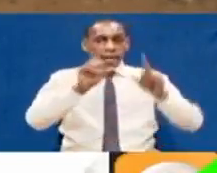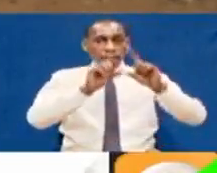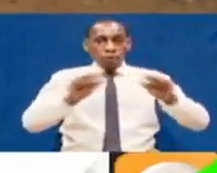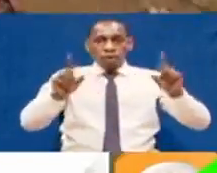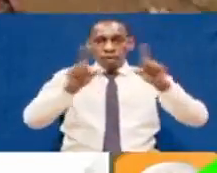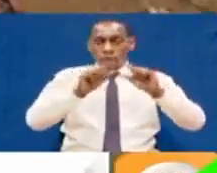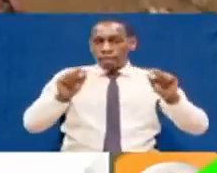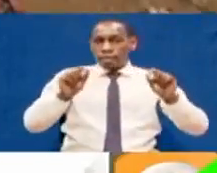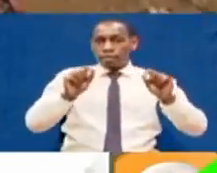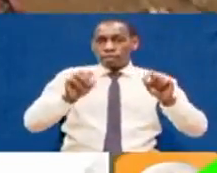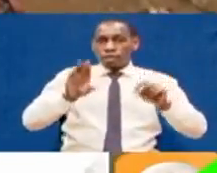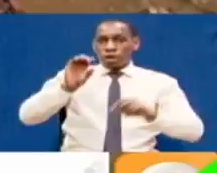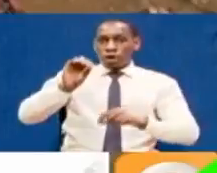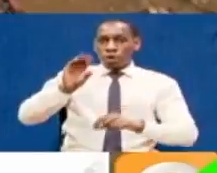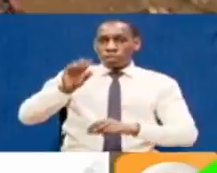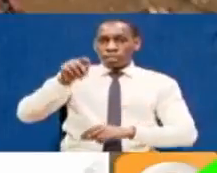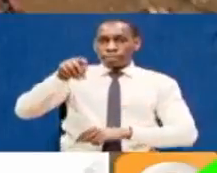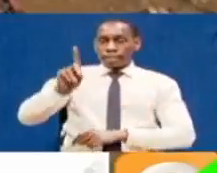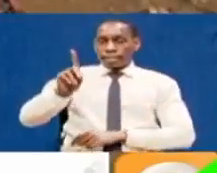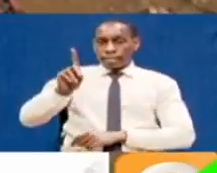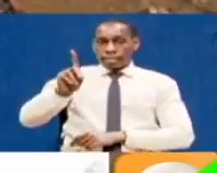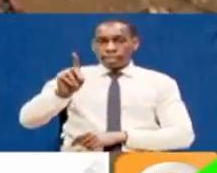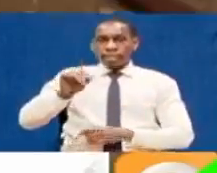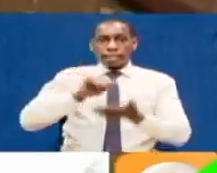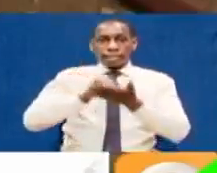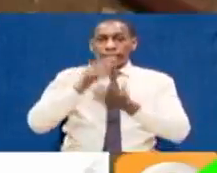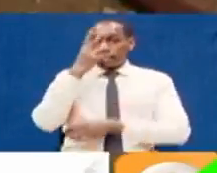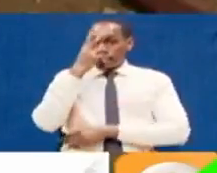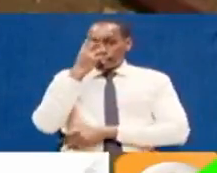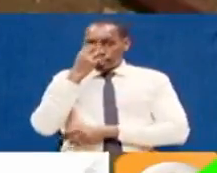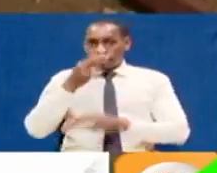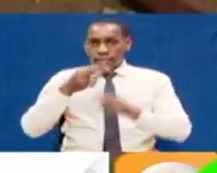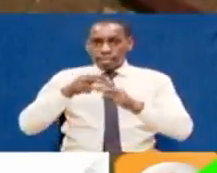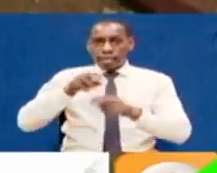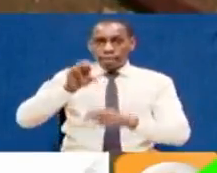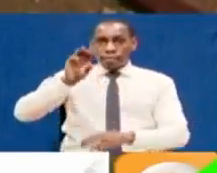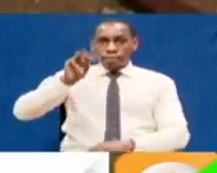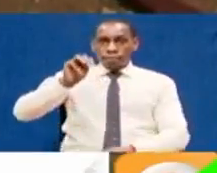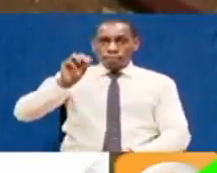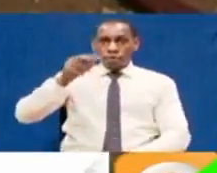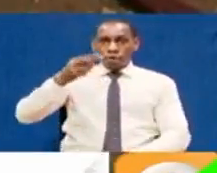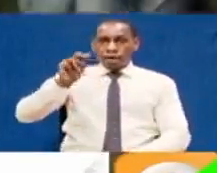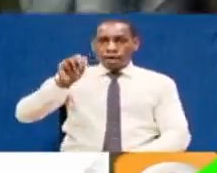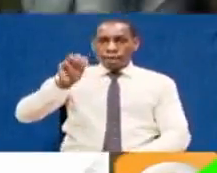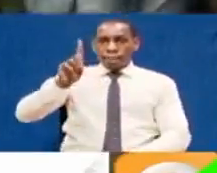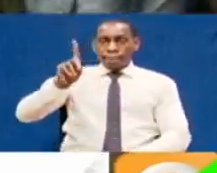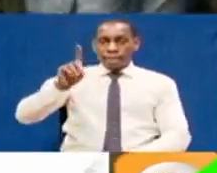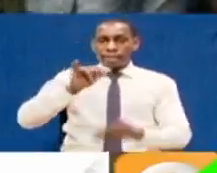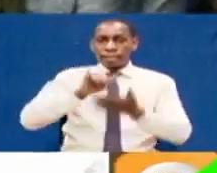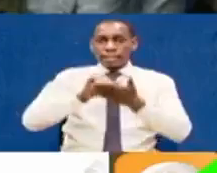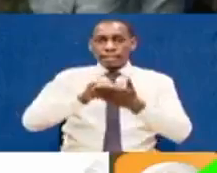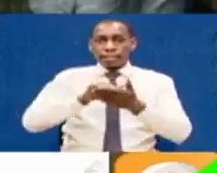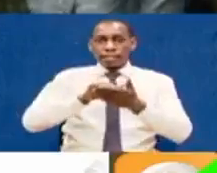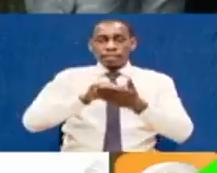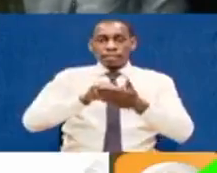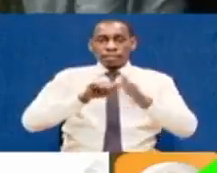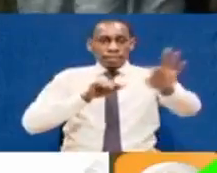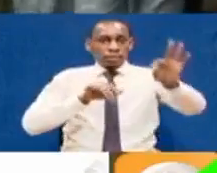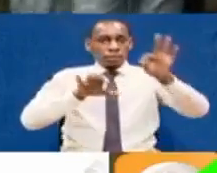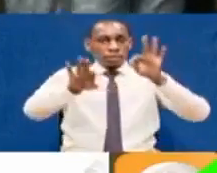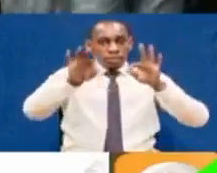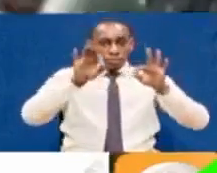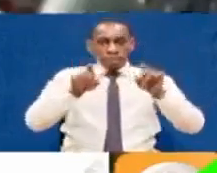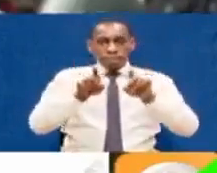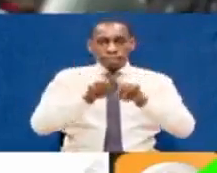to Msambweni OCPD Nehemiah Bitok. The suspect, Mohammed Mapenzi, alias Sanya, who was linked to recruiting